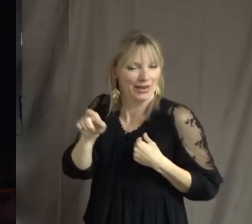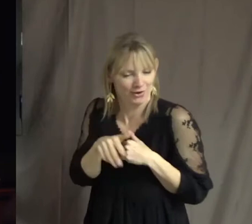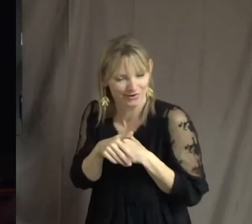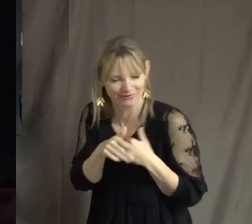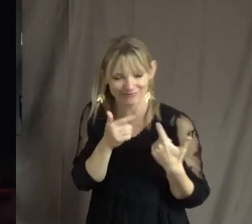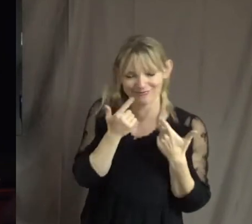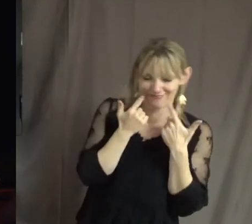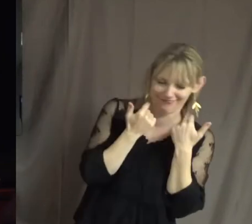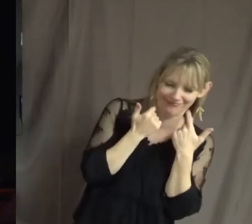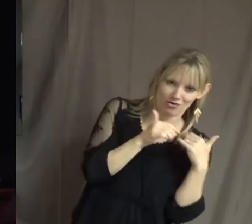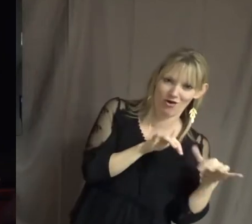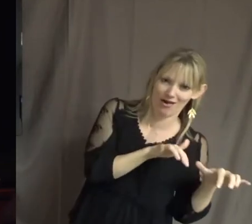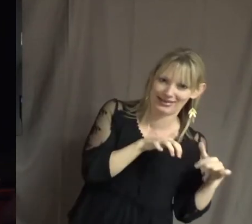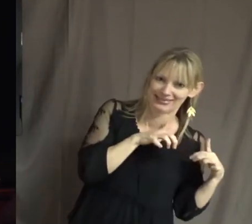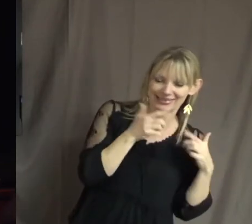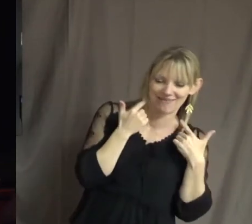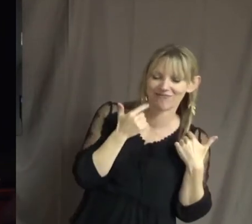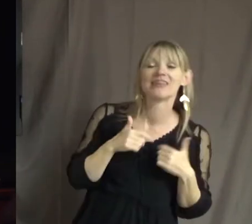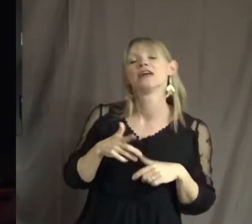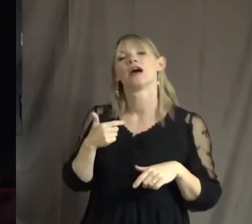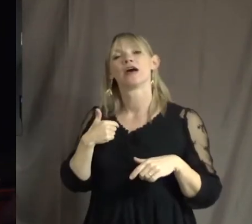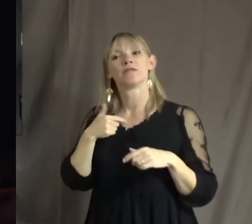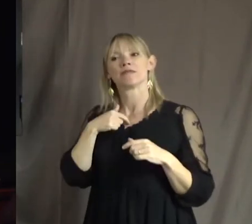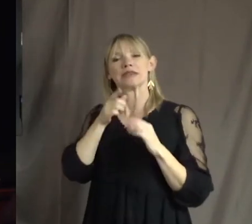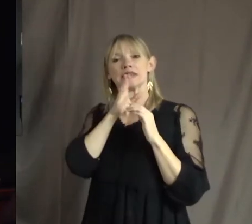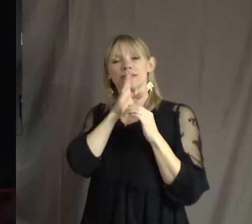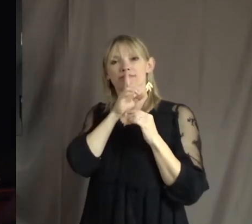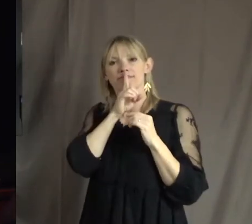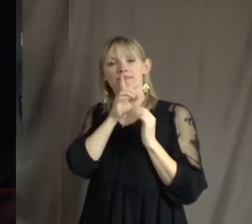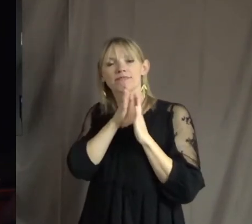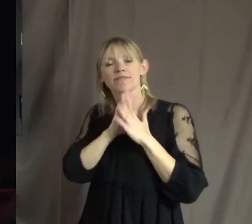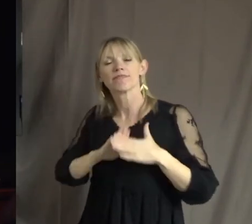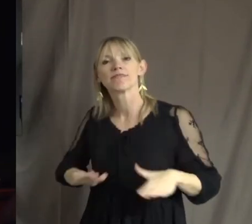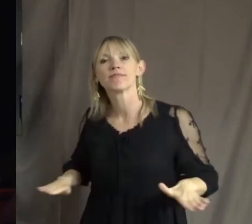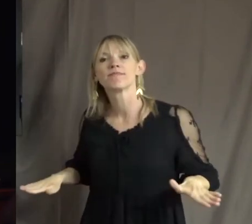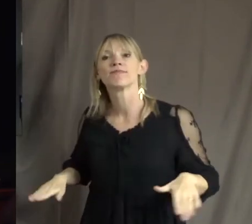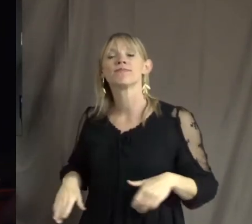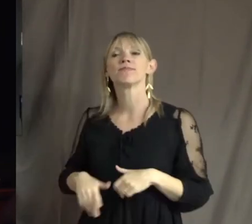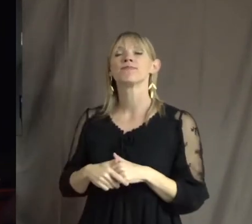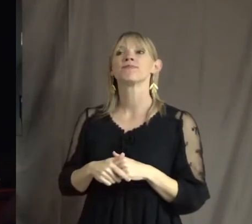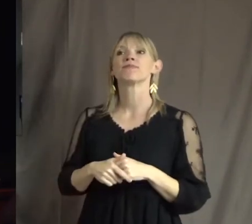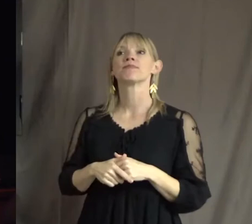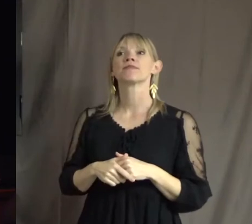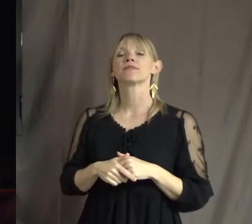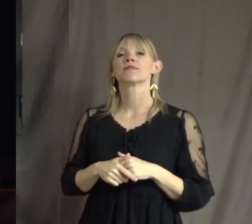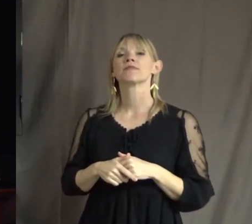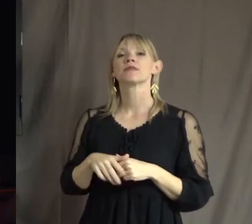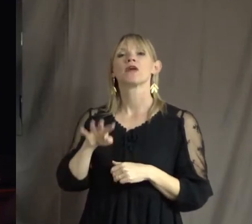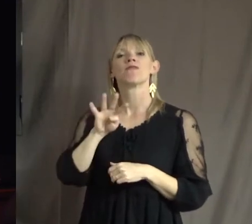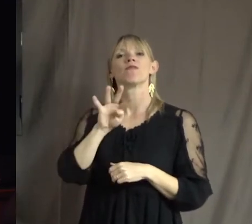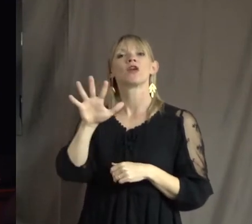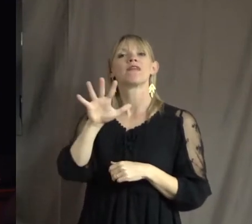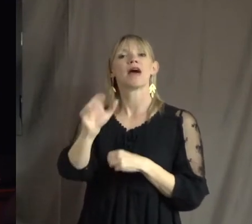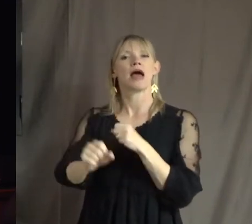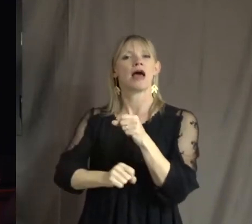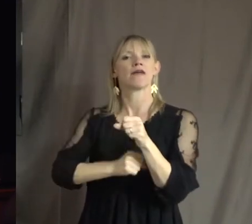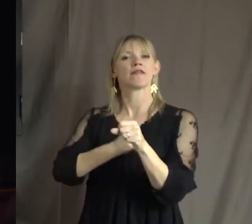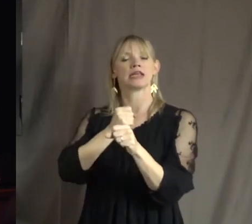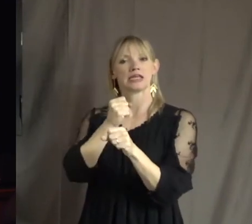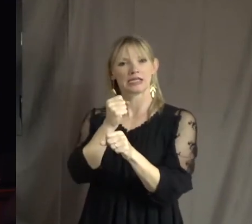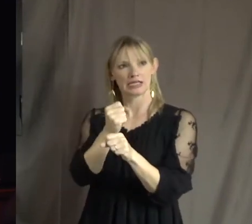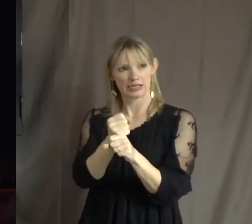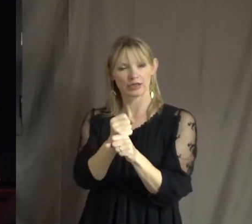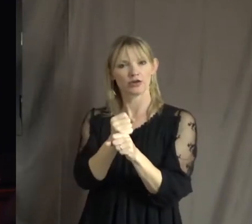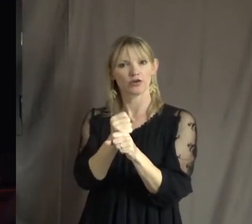And, I'll just be still. Well, it was some 45 years later. For